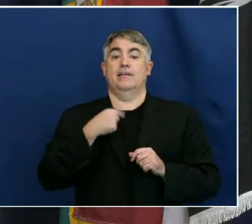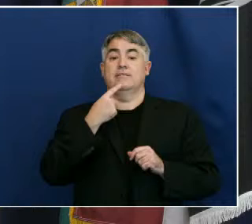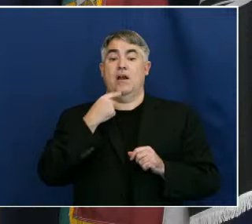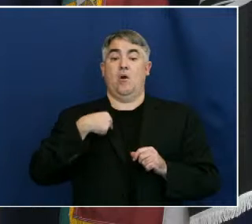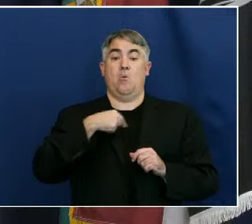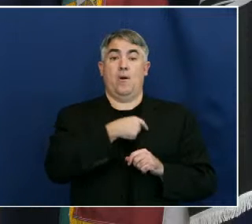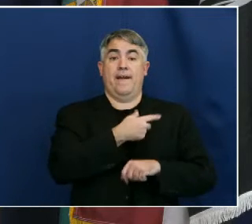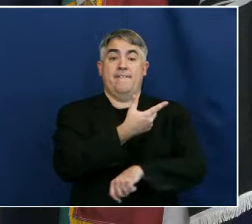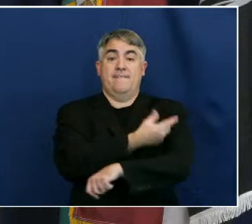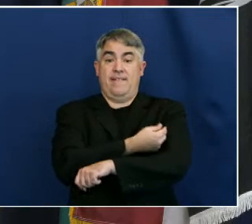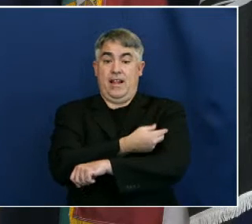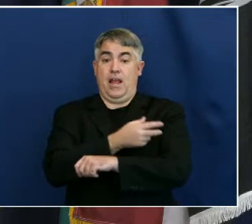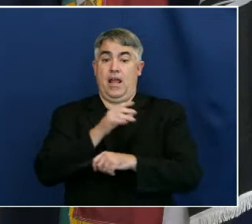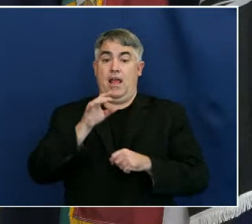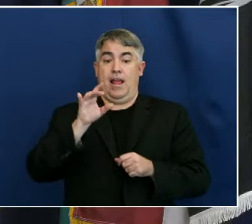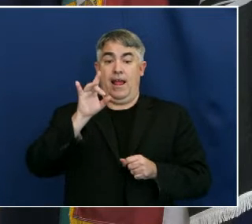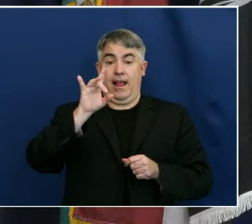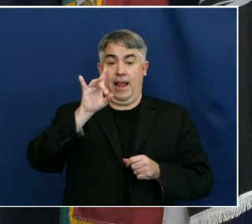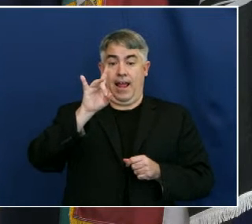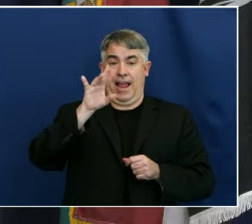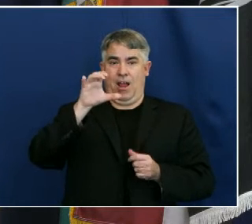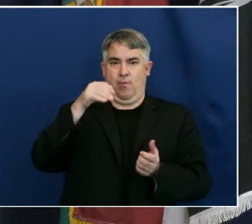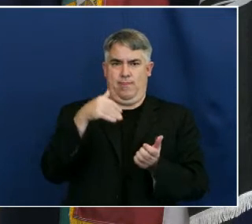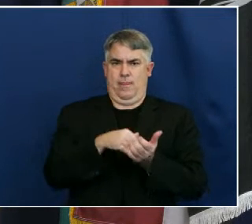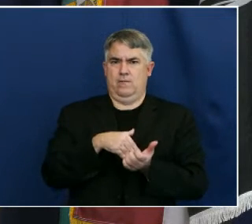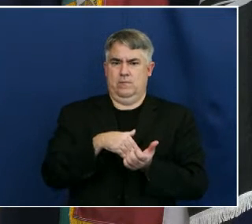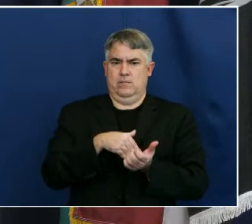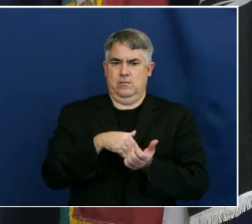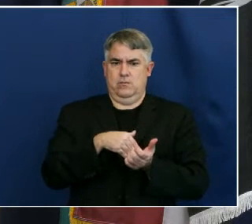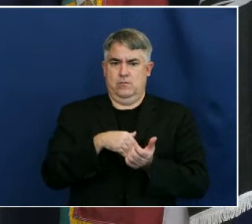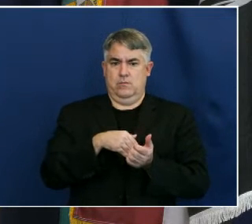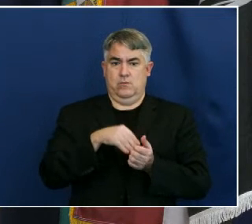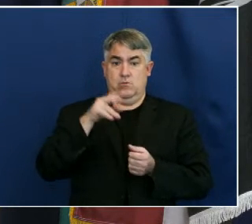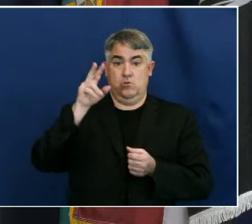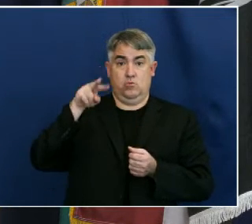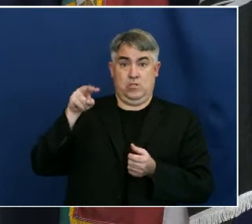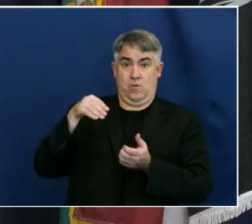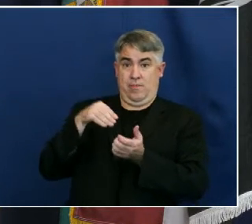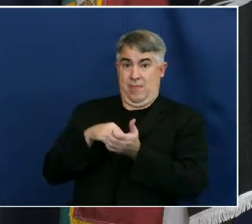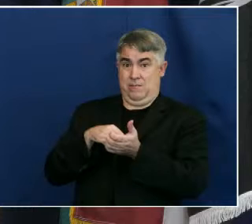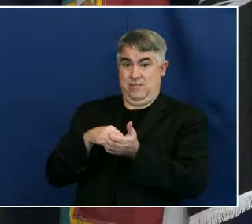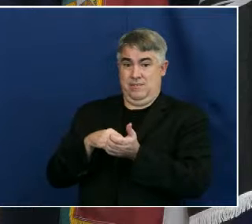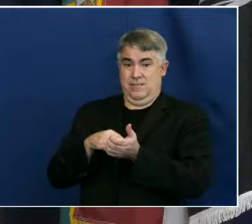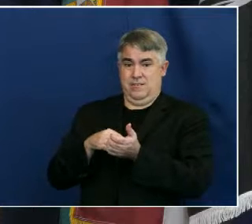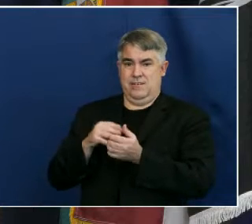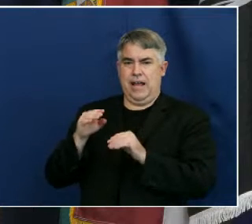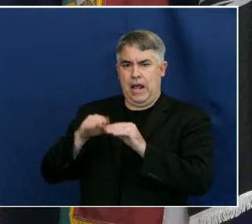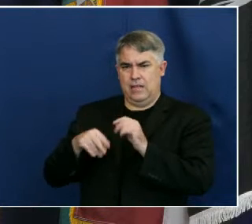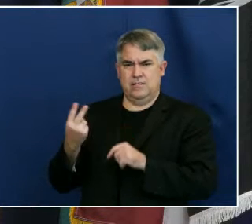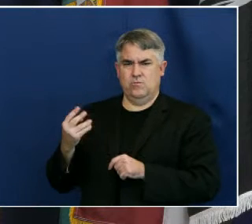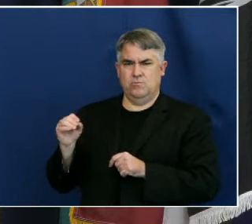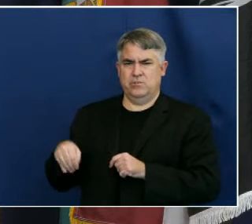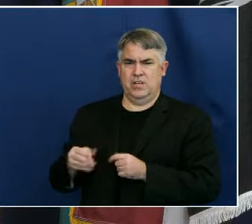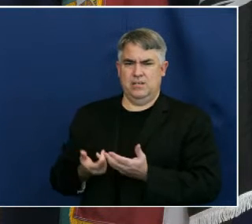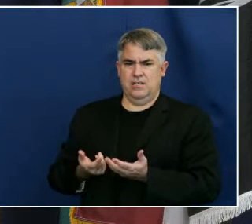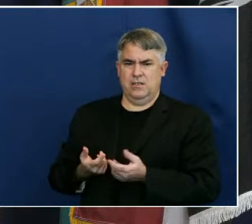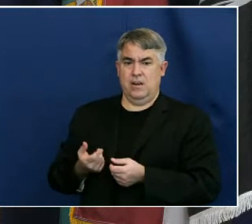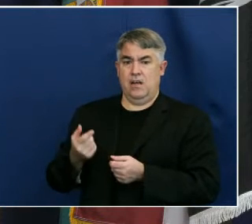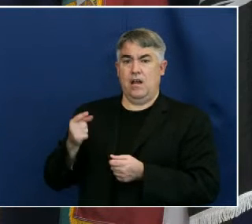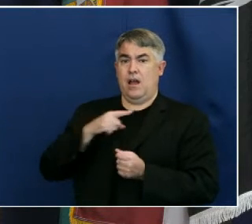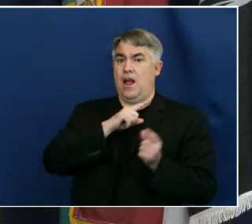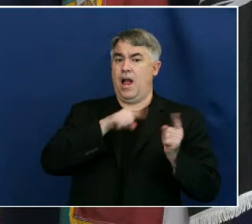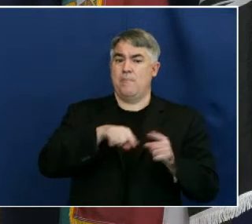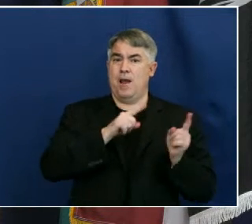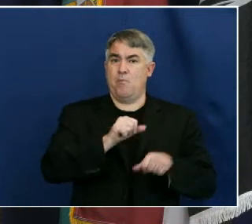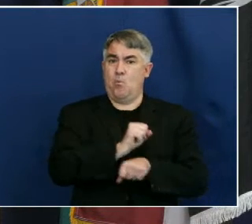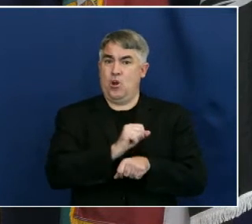800,000 is less than 2%. But if an individual works here every single day, and they're here every single day and they can